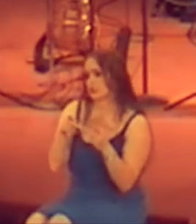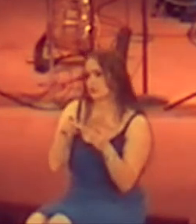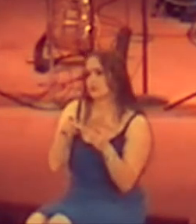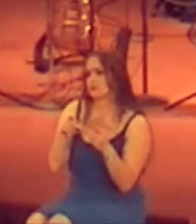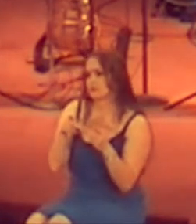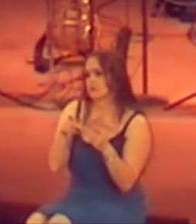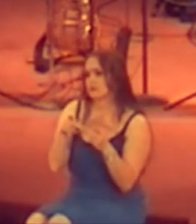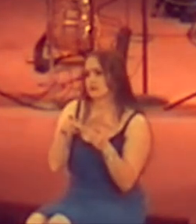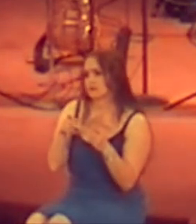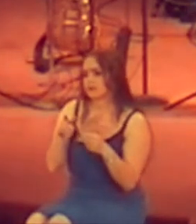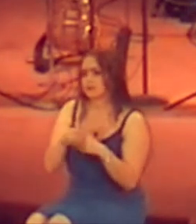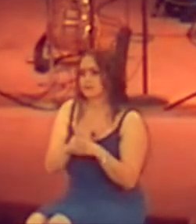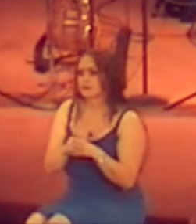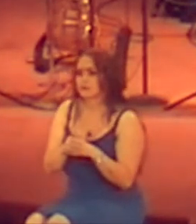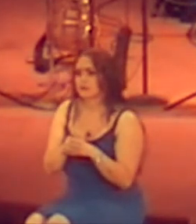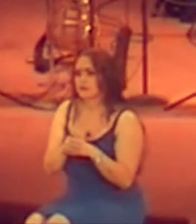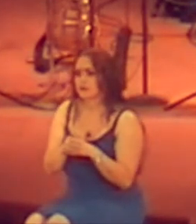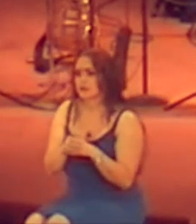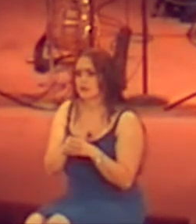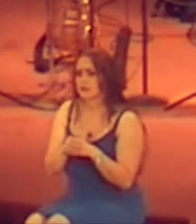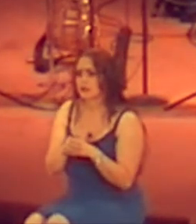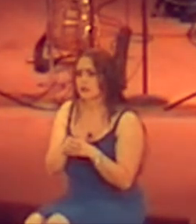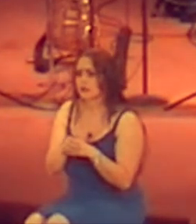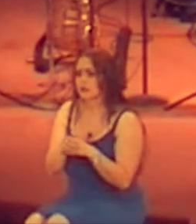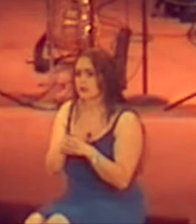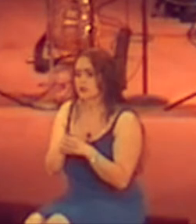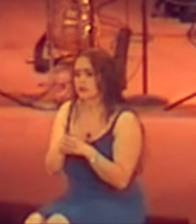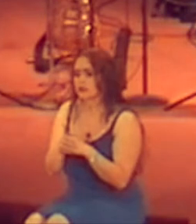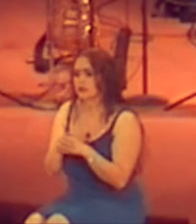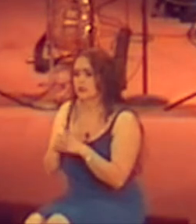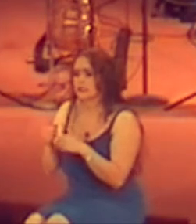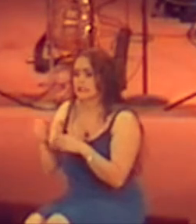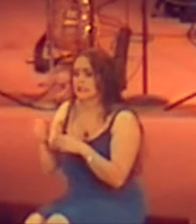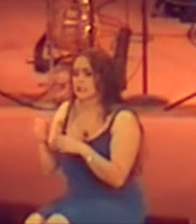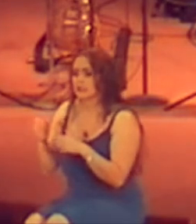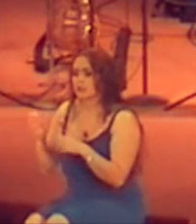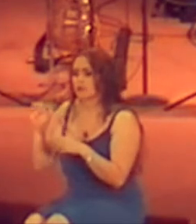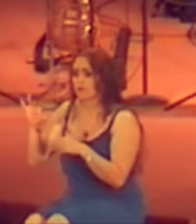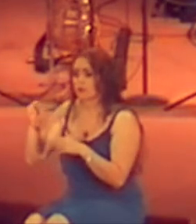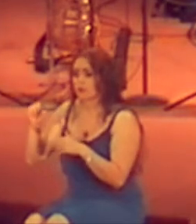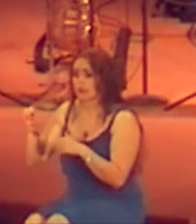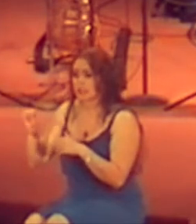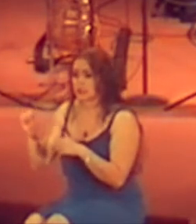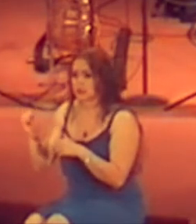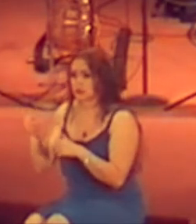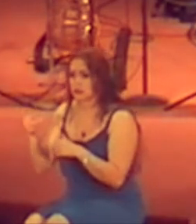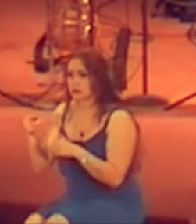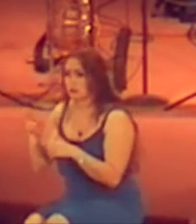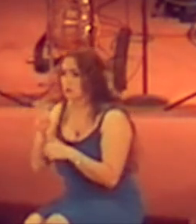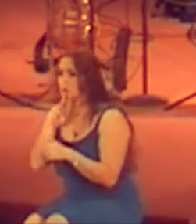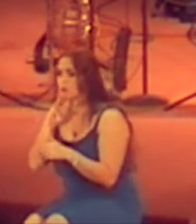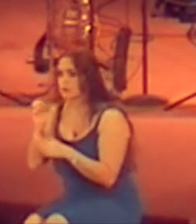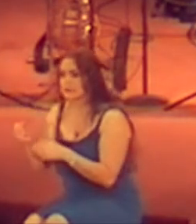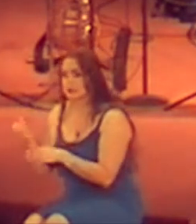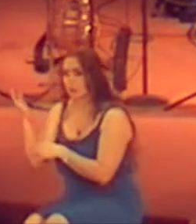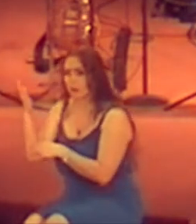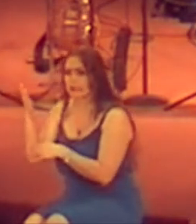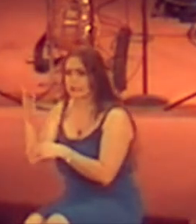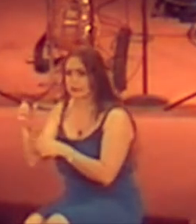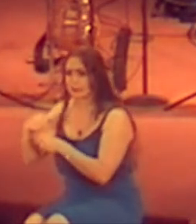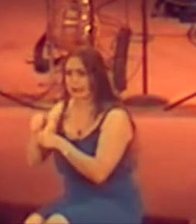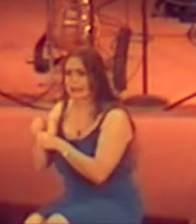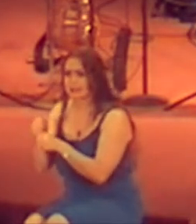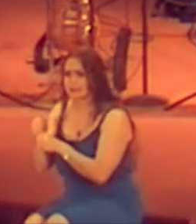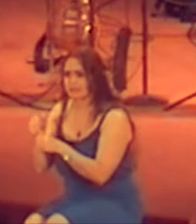figs, fresh water springs to spring forth fresh water, the maturing believer should increasingly converse